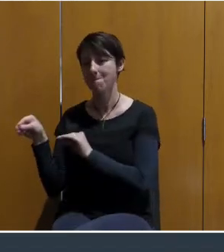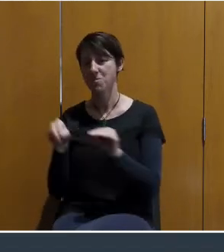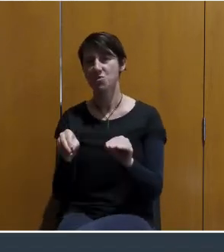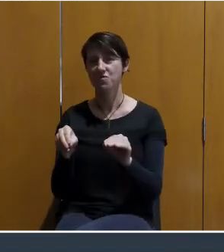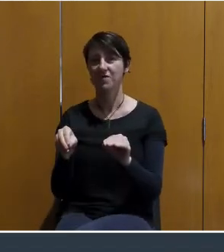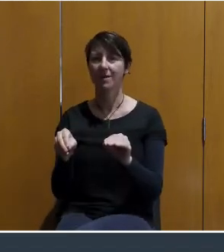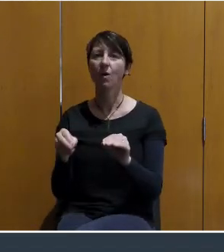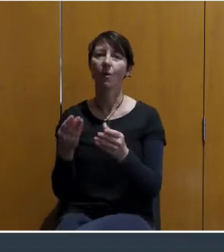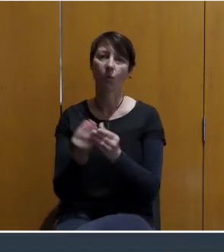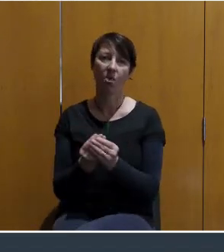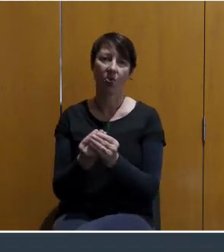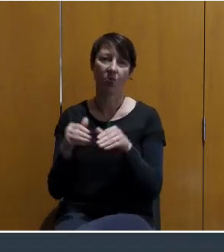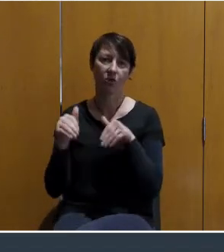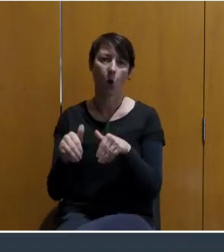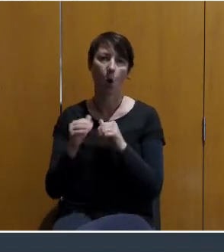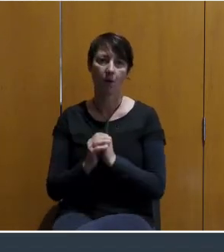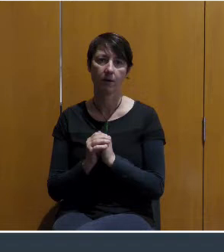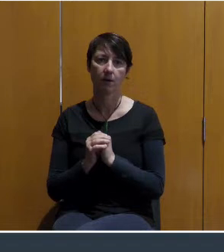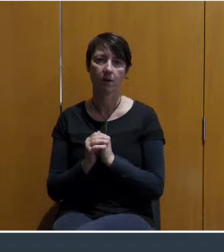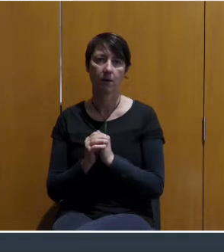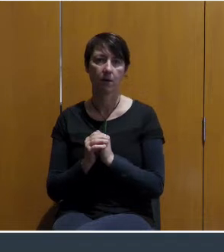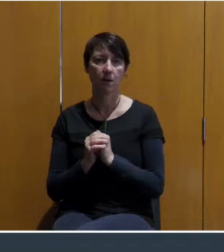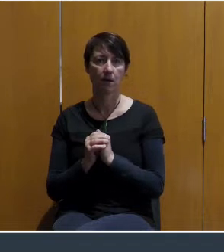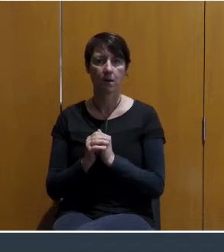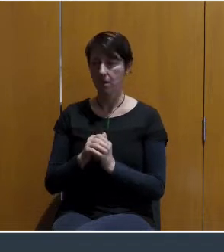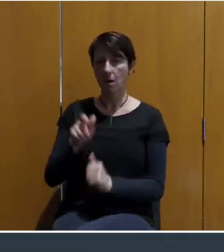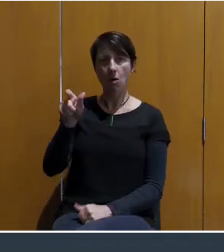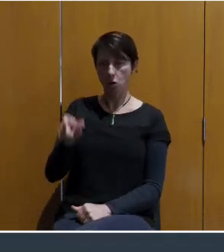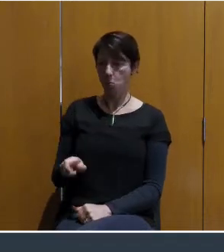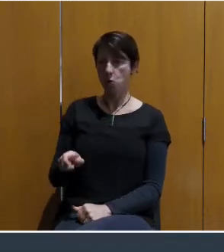and the owner would walk along the pathway twice a day,